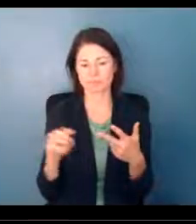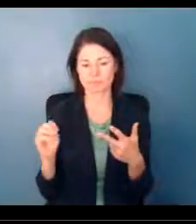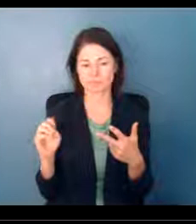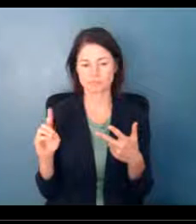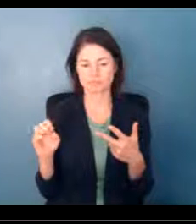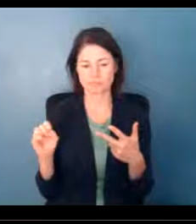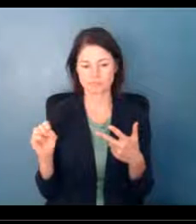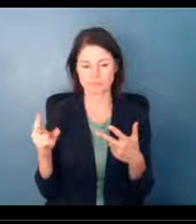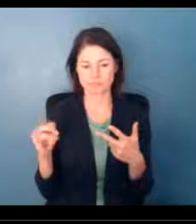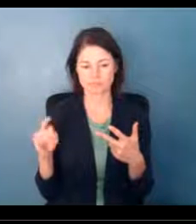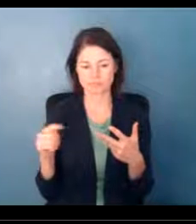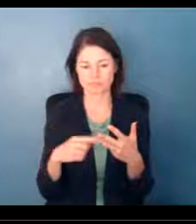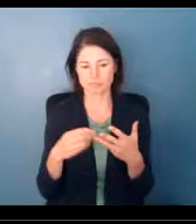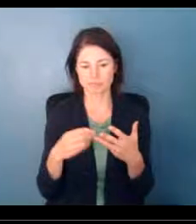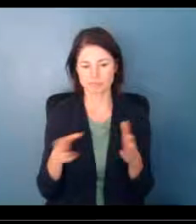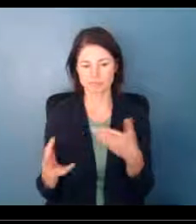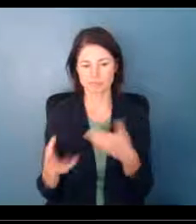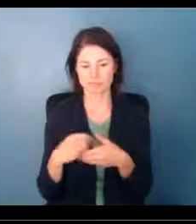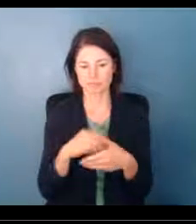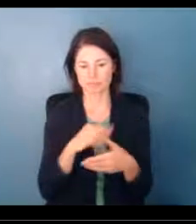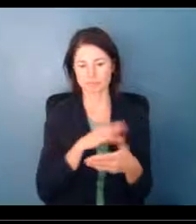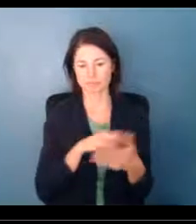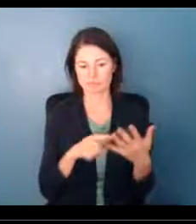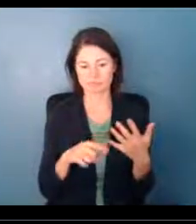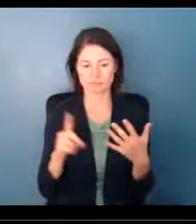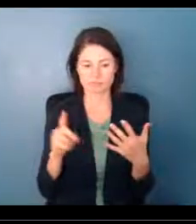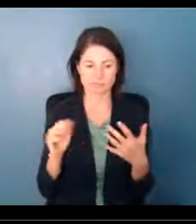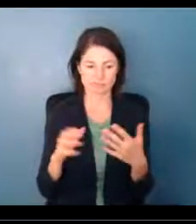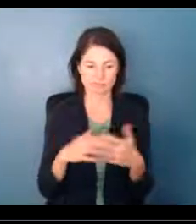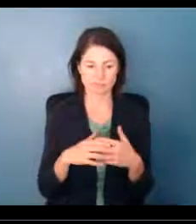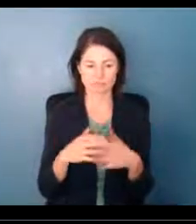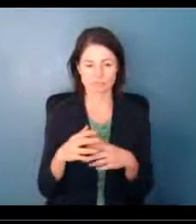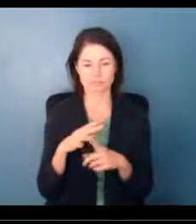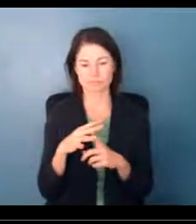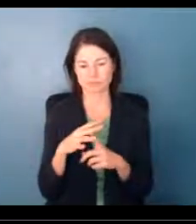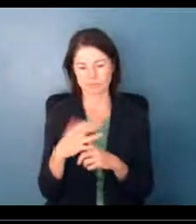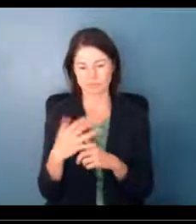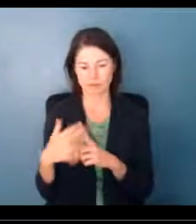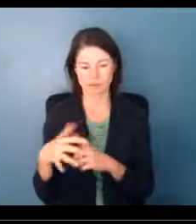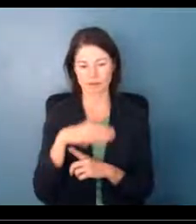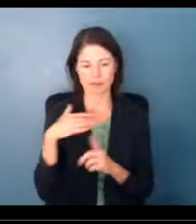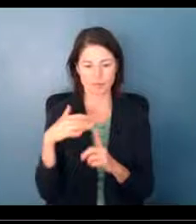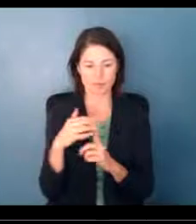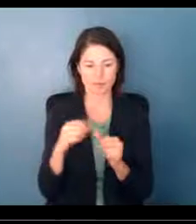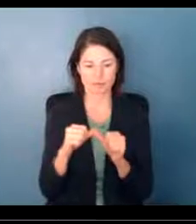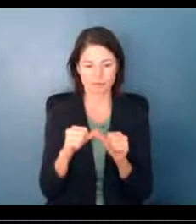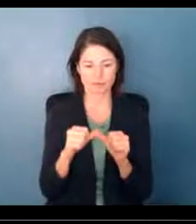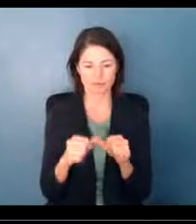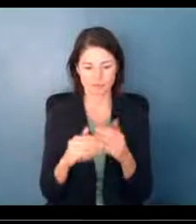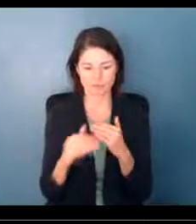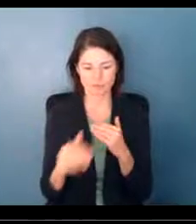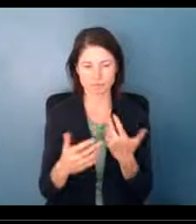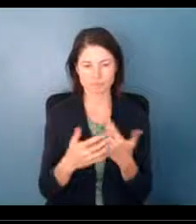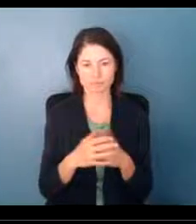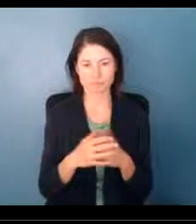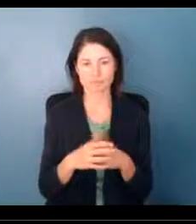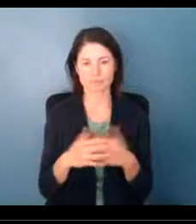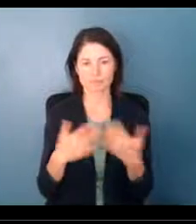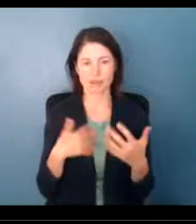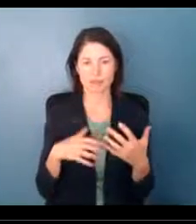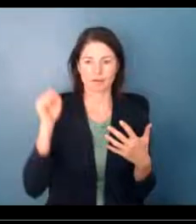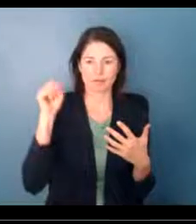benefits to disadvantaged communities, climate resiliency, and so forth. I did want to just, I don't want to have to read through each